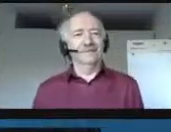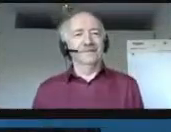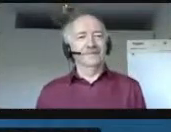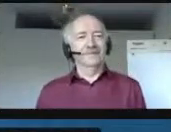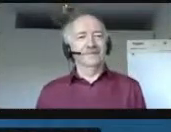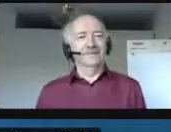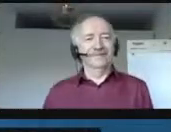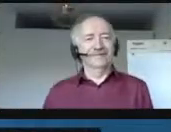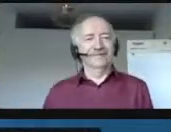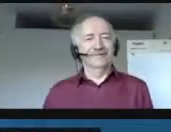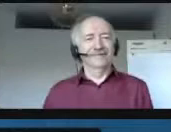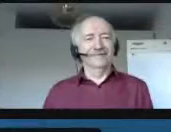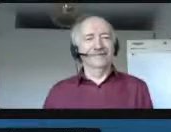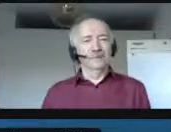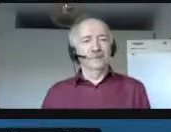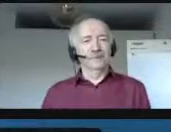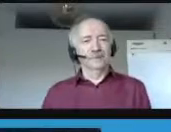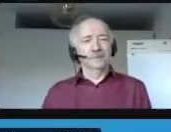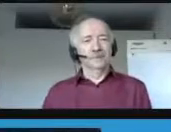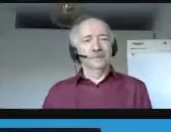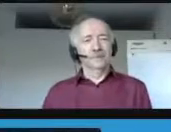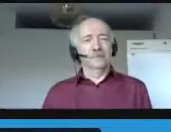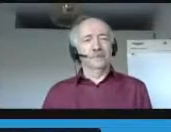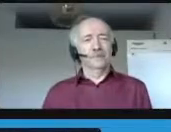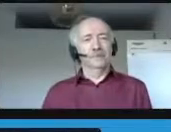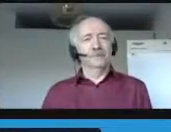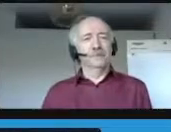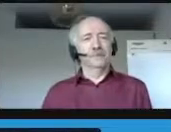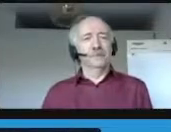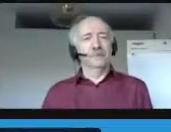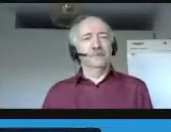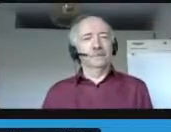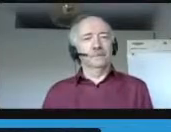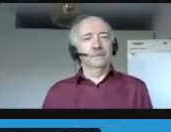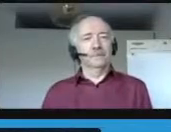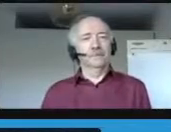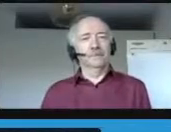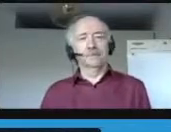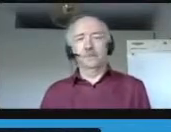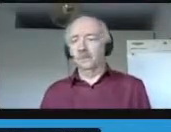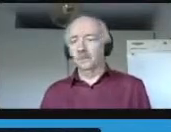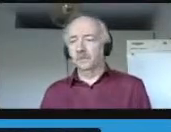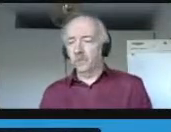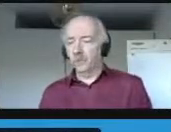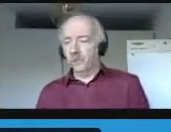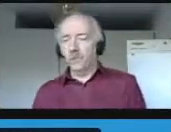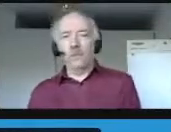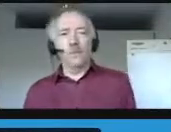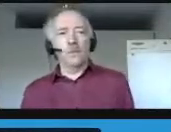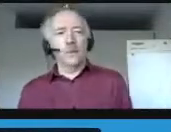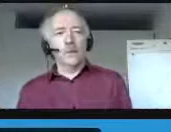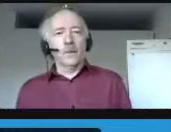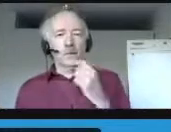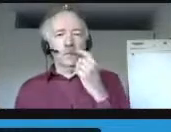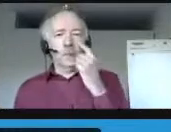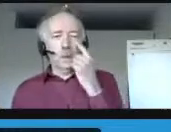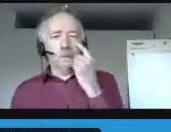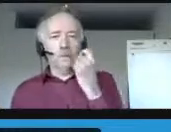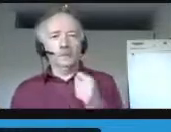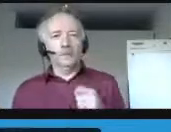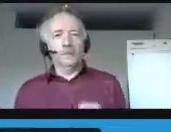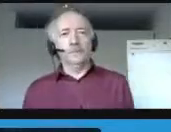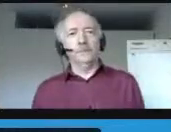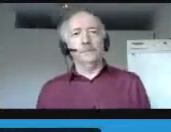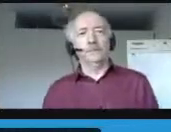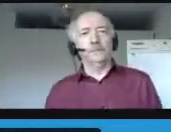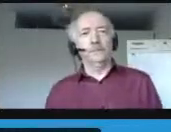you. So good afternoon from Geneva. Very honored to be invited at this important event to listen to you all. Delighted to be